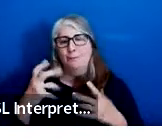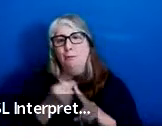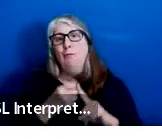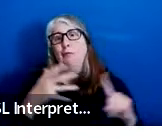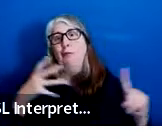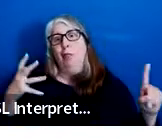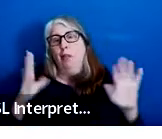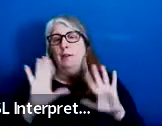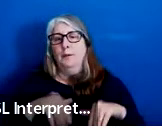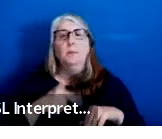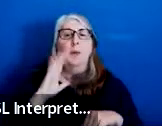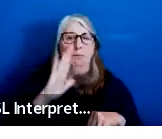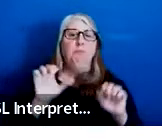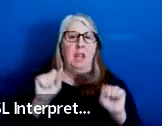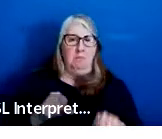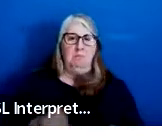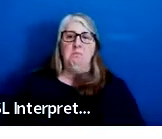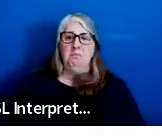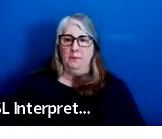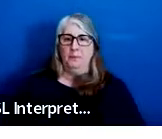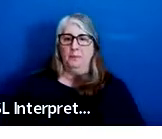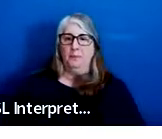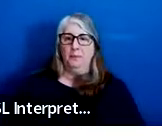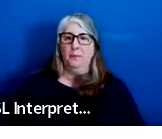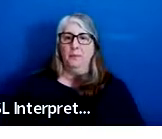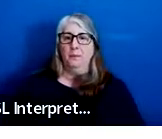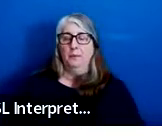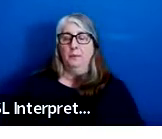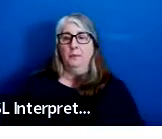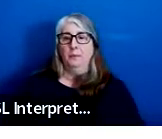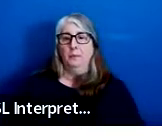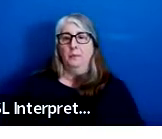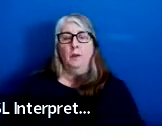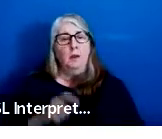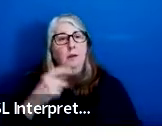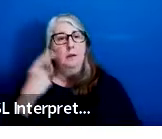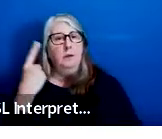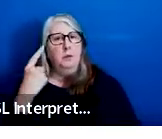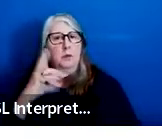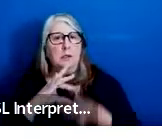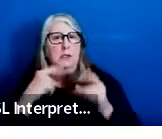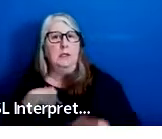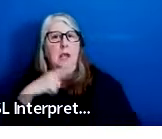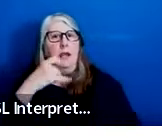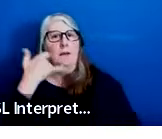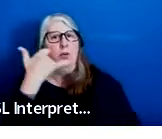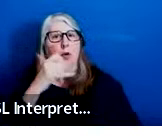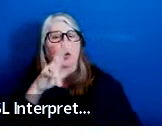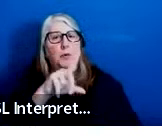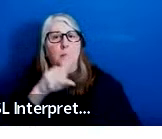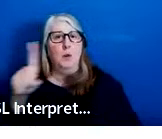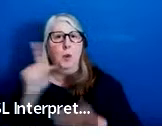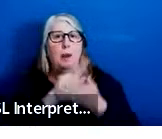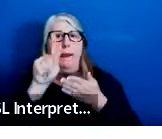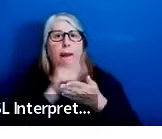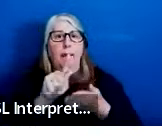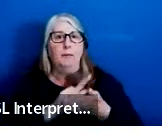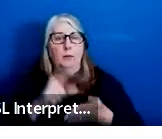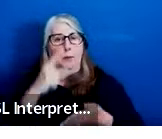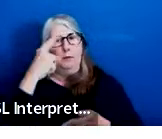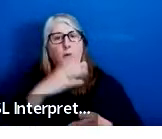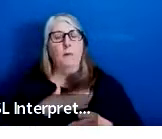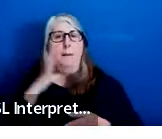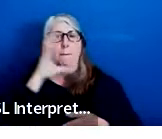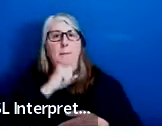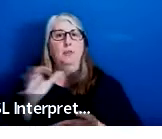the process. Uh-oh. I have to call 311 weekly in efforts to get my missed collection picked up. How can this get